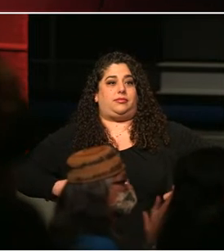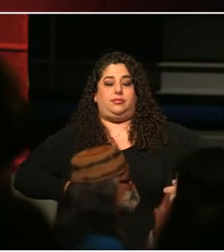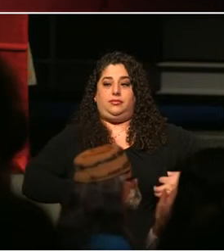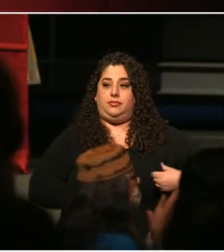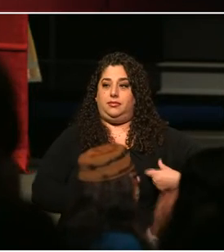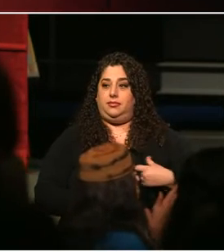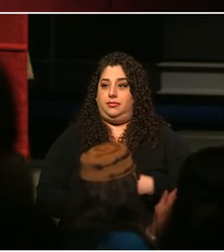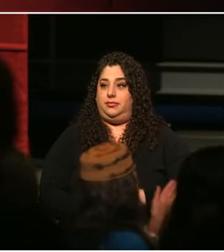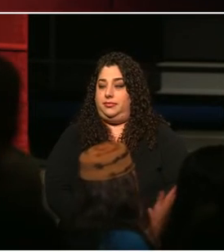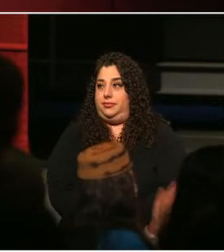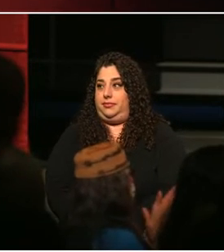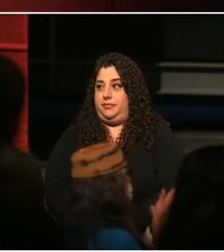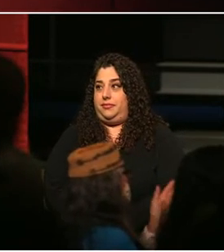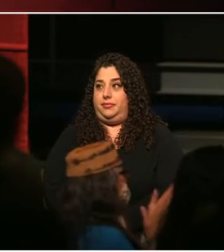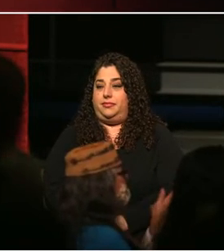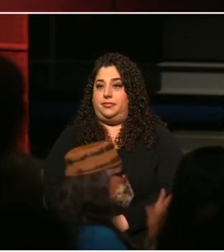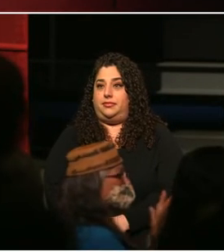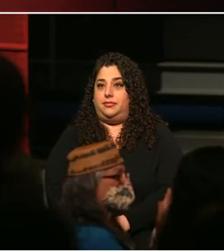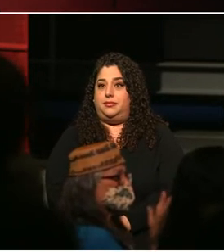Breath.